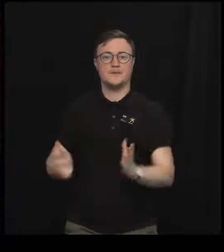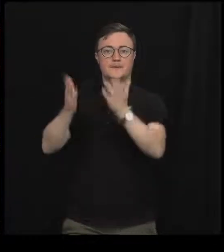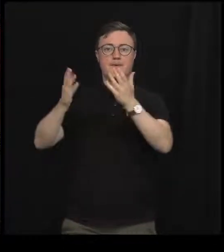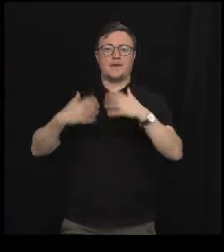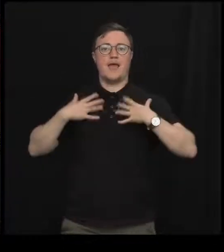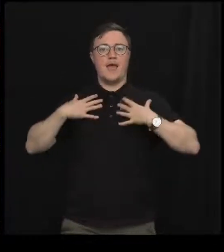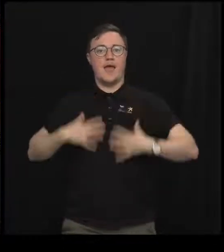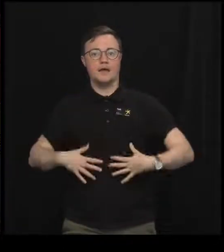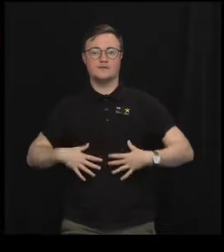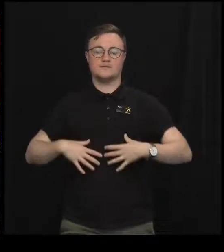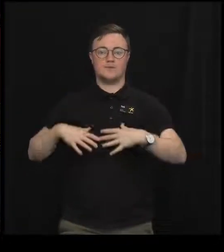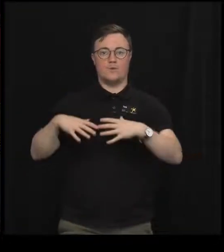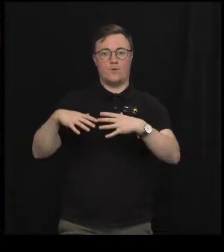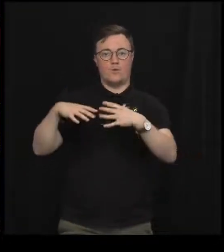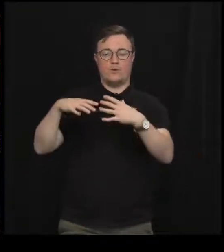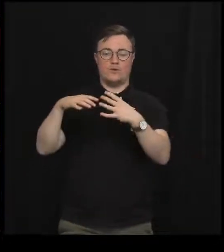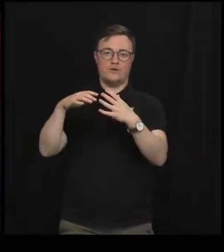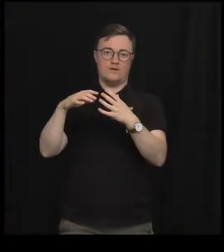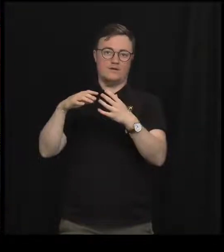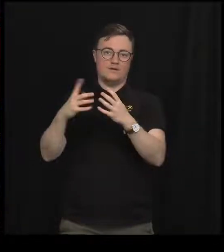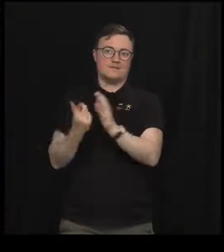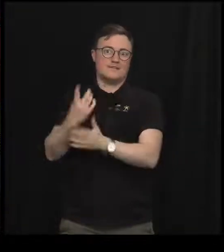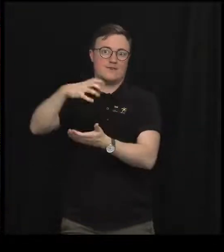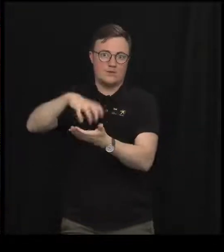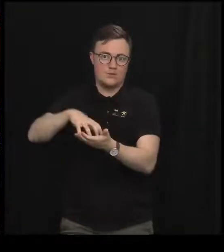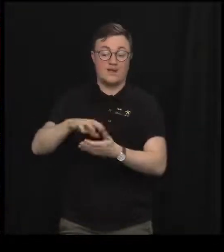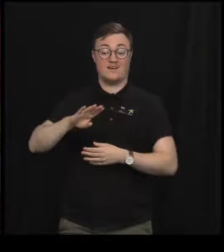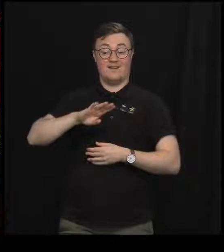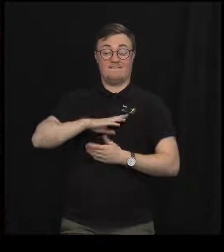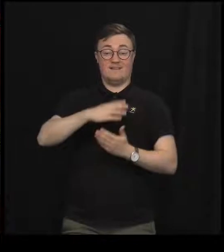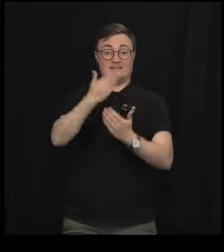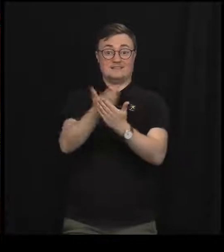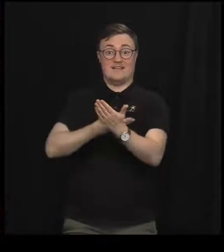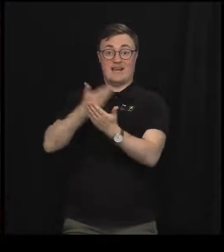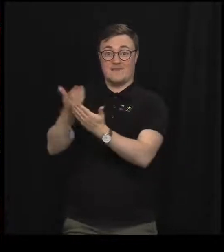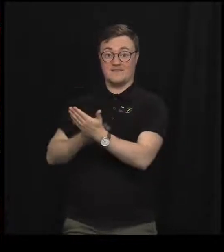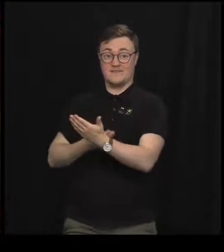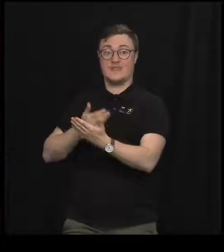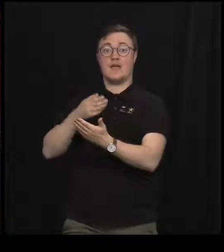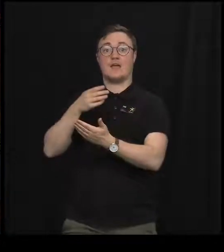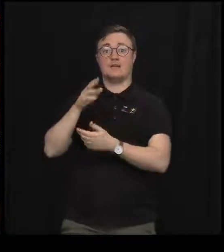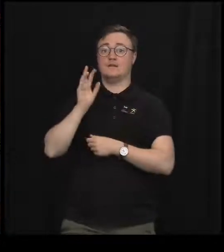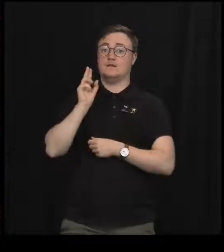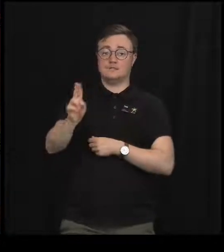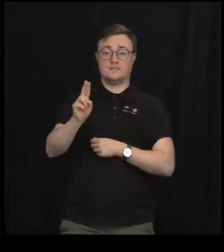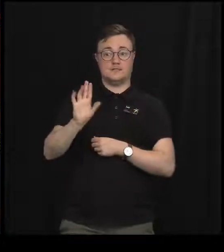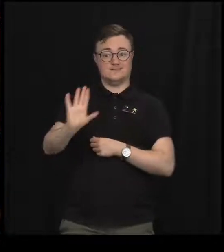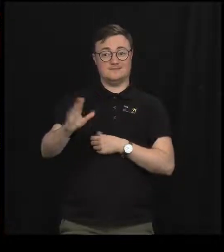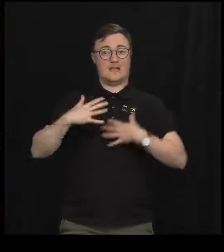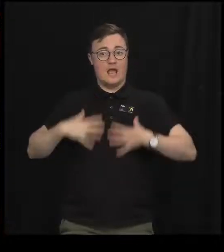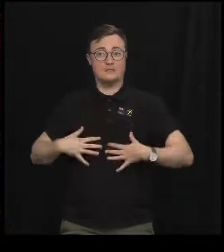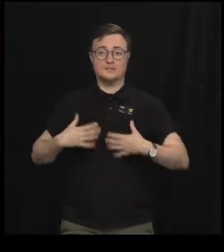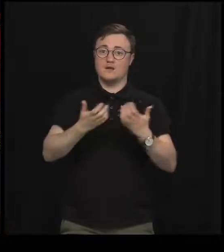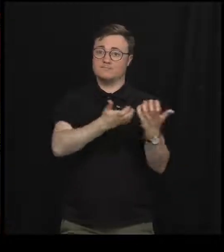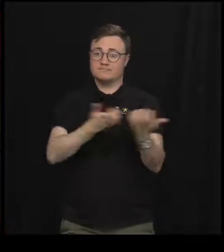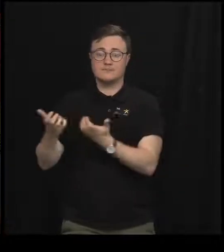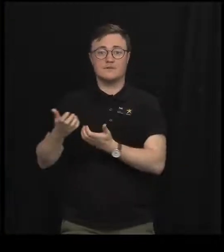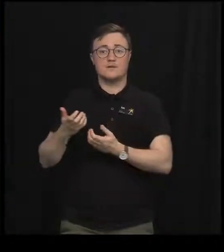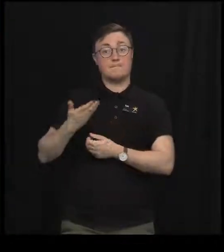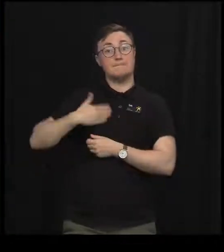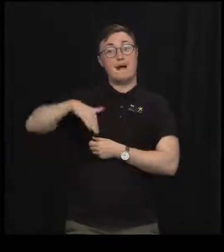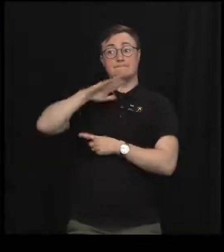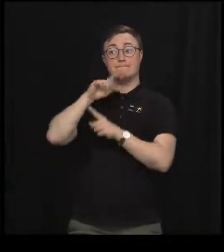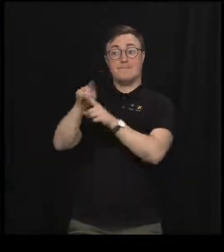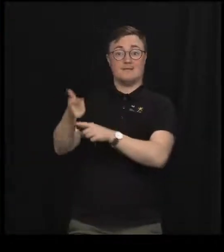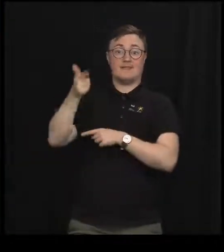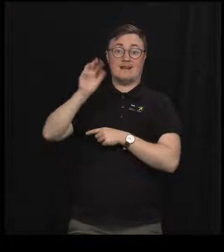and in a number of countries that has meant other people not getting care. Mothers not giving birth